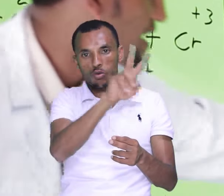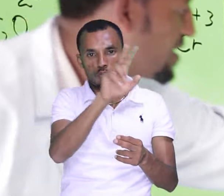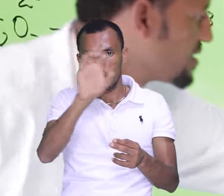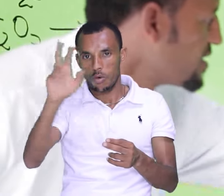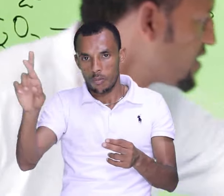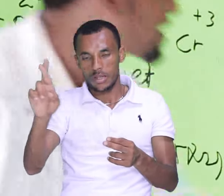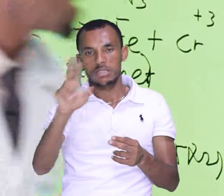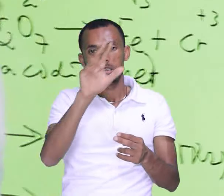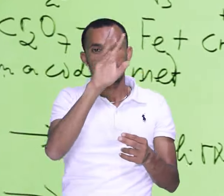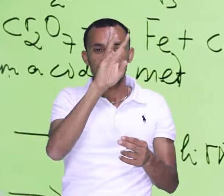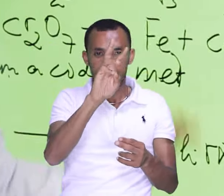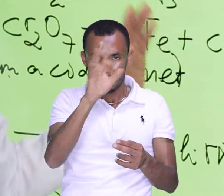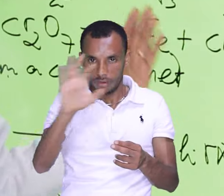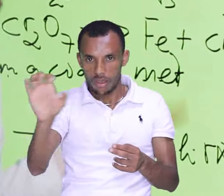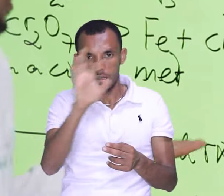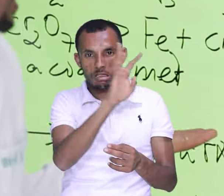6 iron.